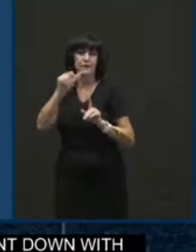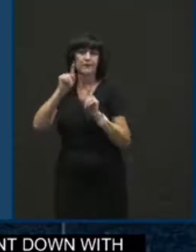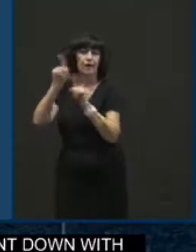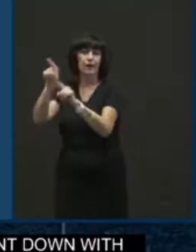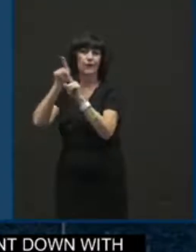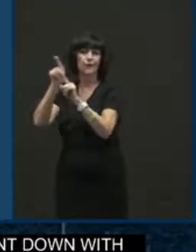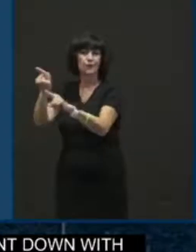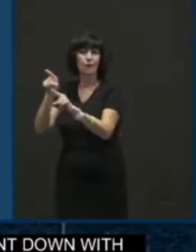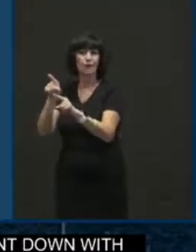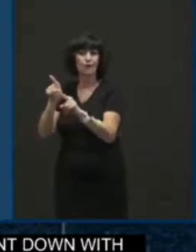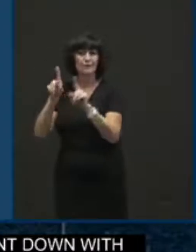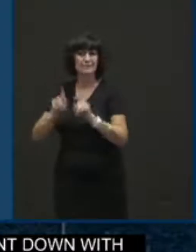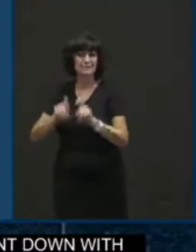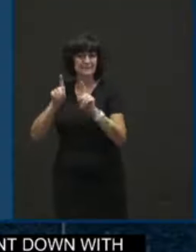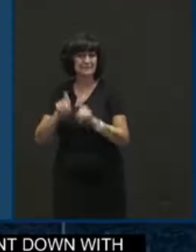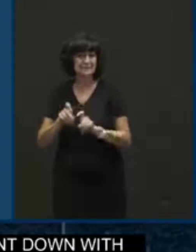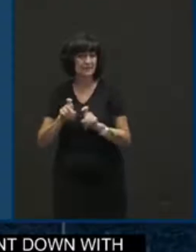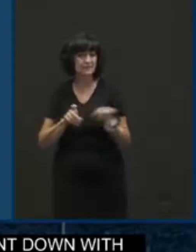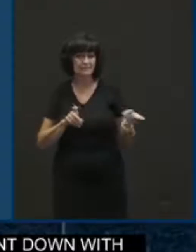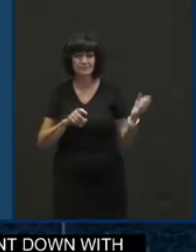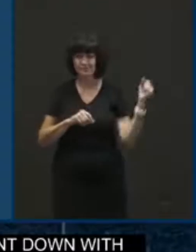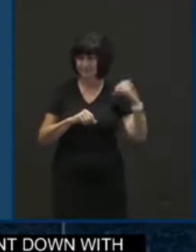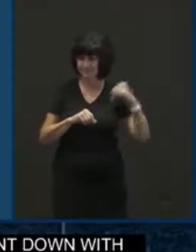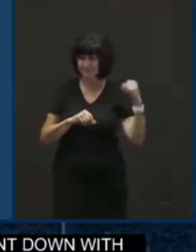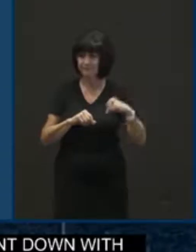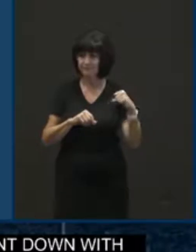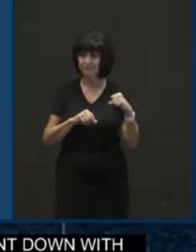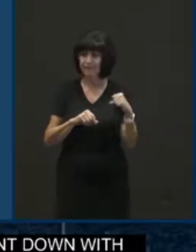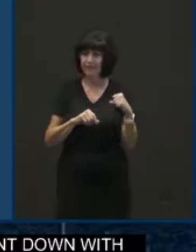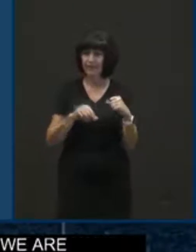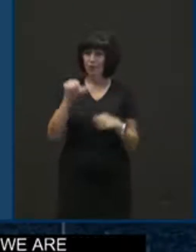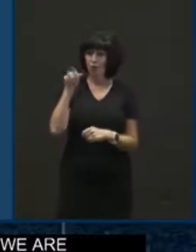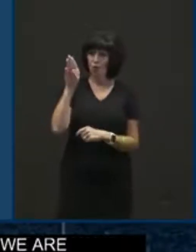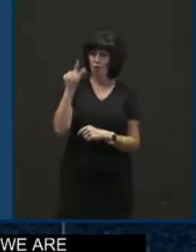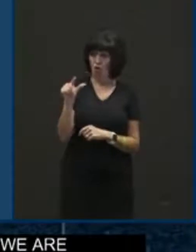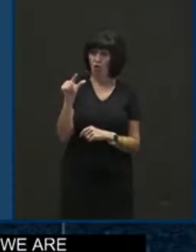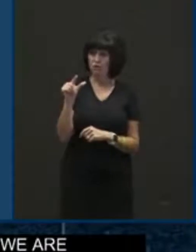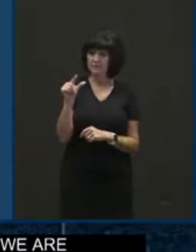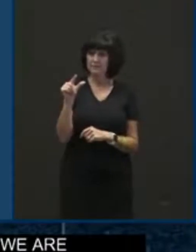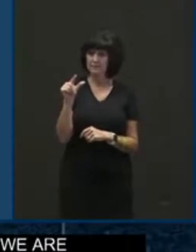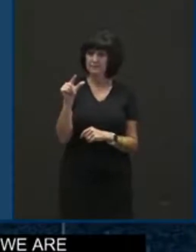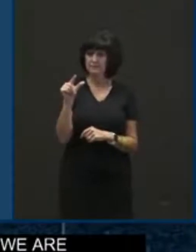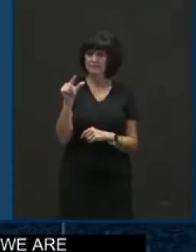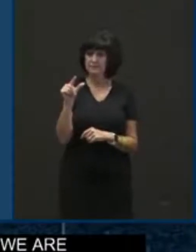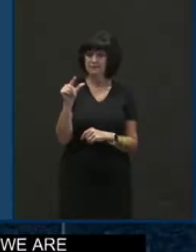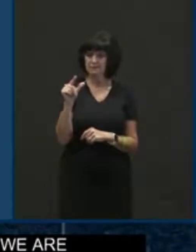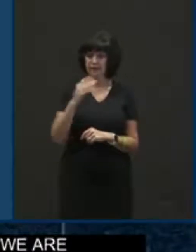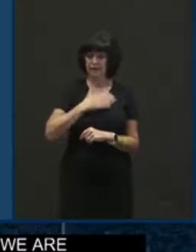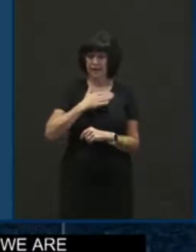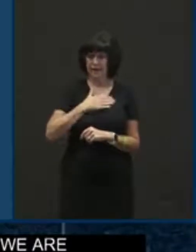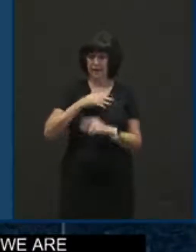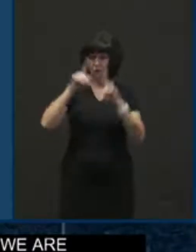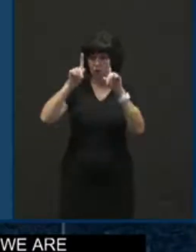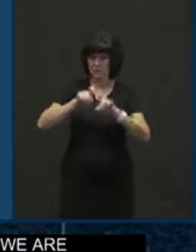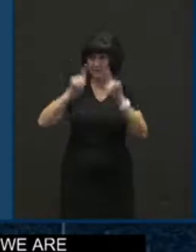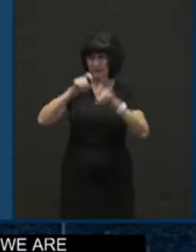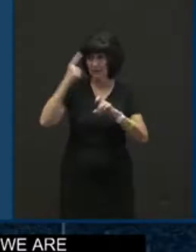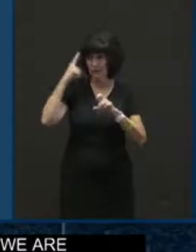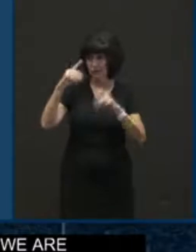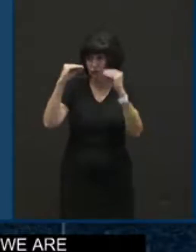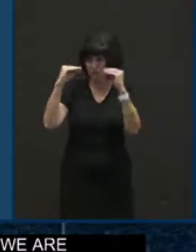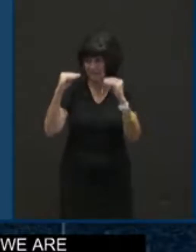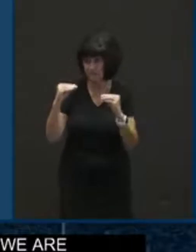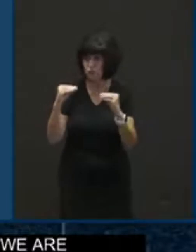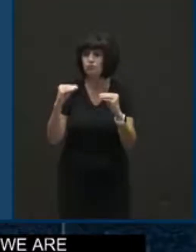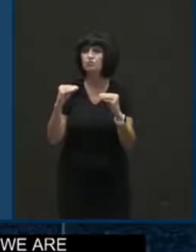we were August, if you took out the weeks that we did the testing specifically for teachers and faculty staff at